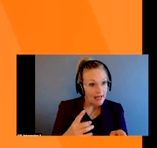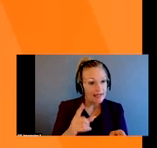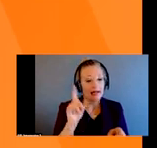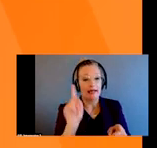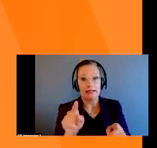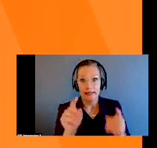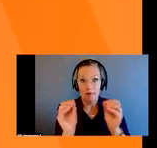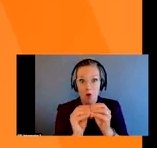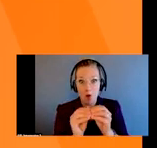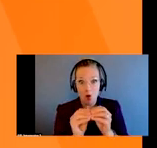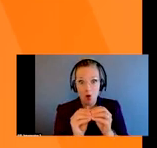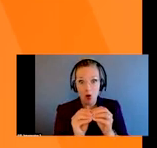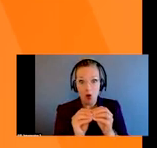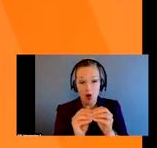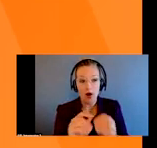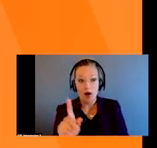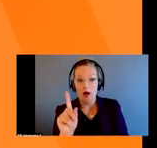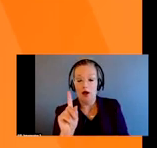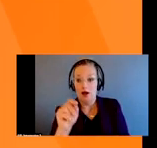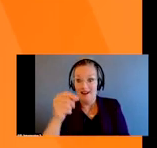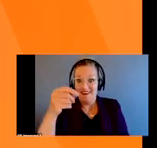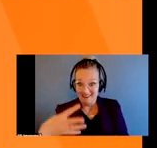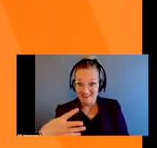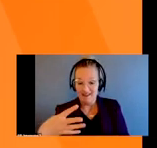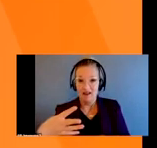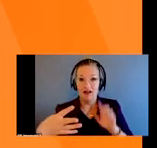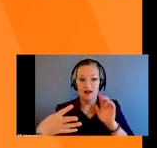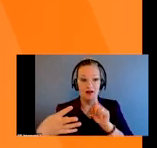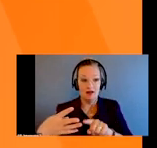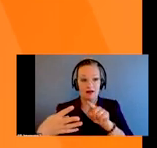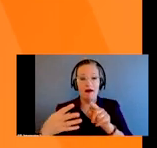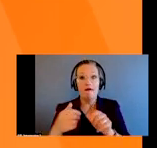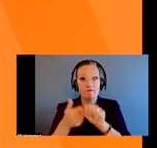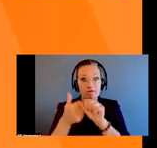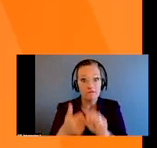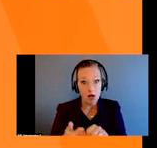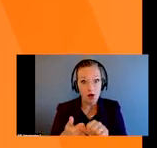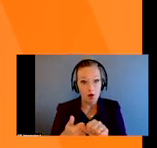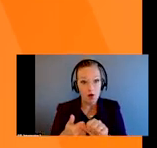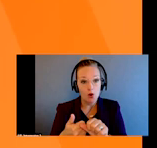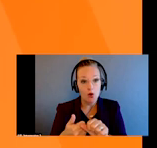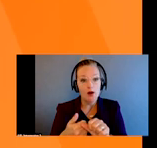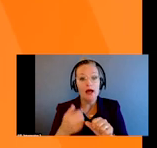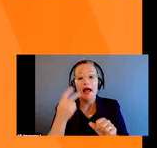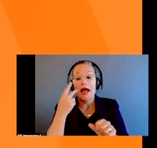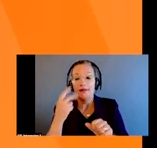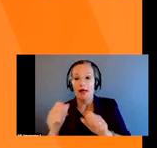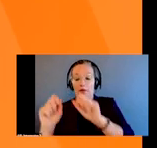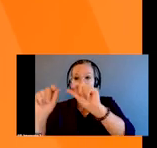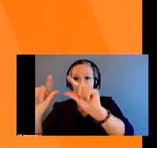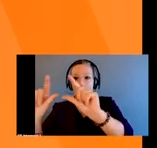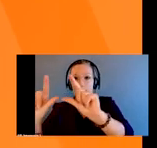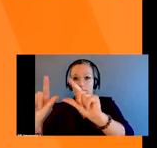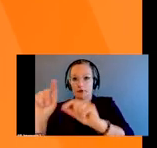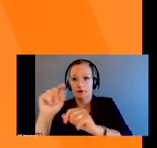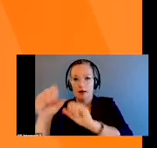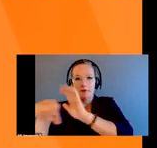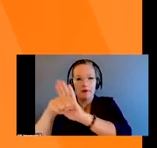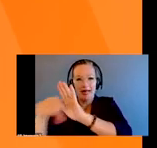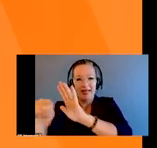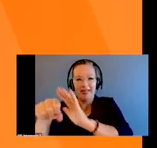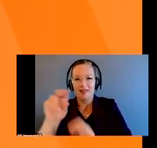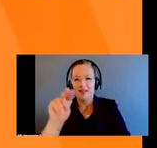follow. And as soon as I click follow, a little bell will appear in here. And I just click that.